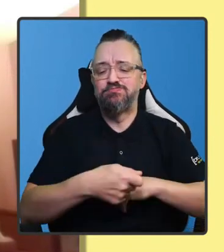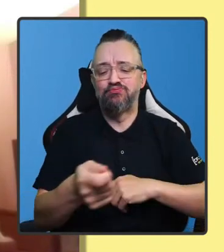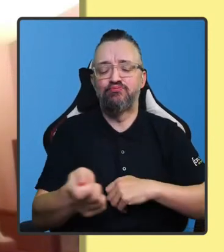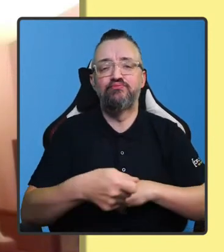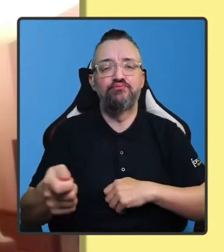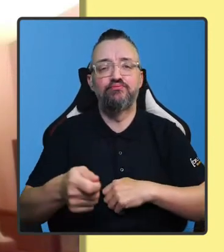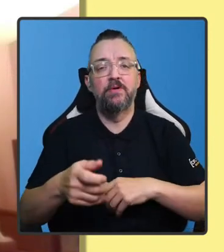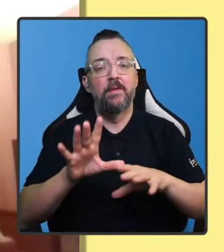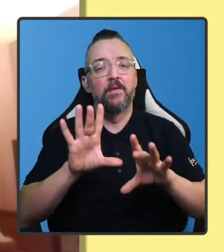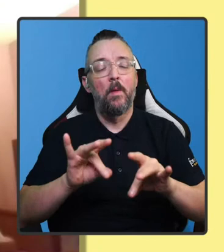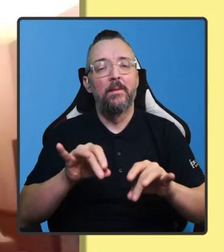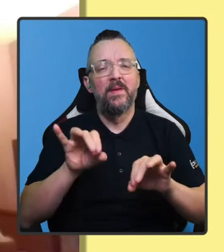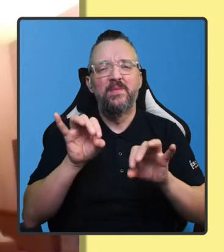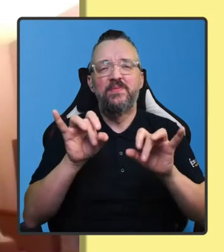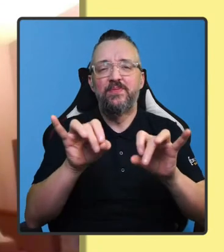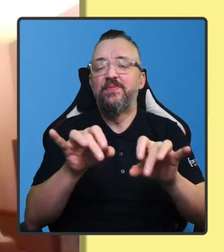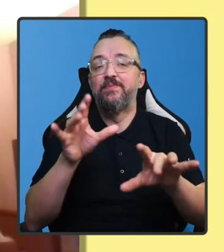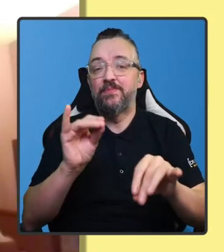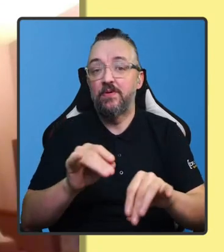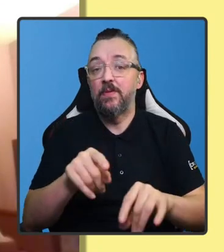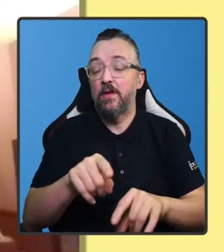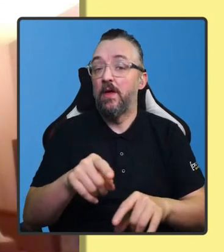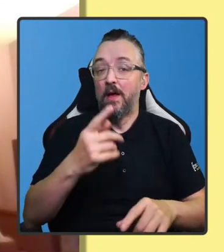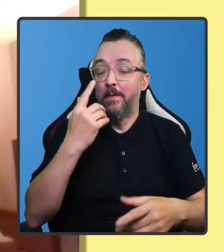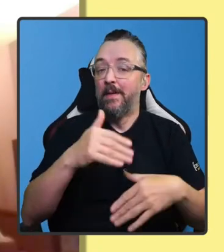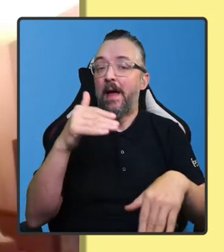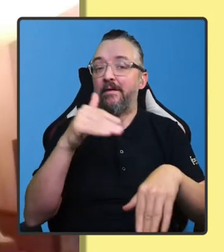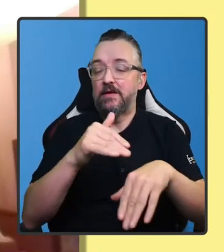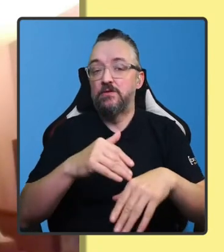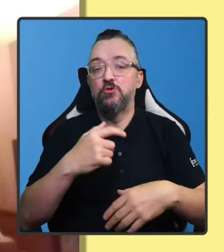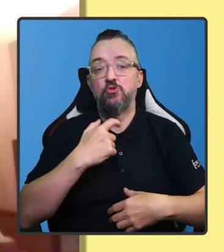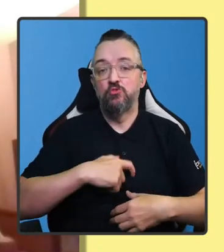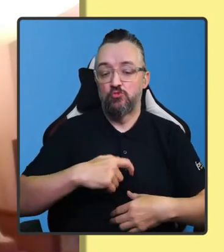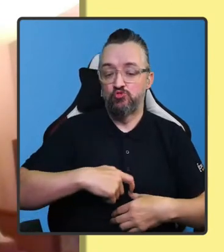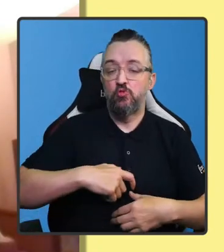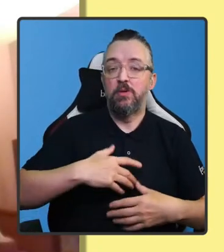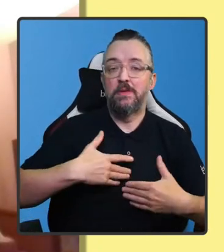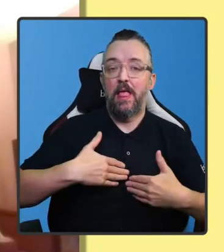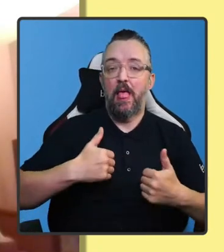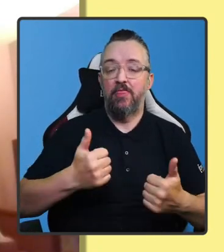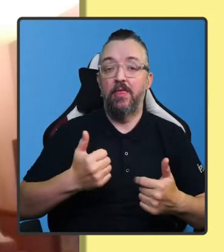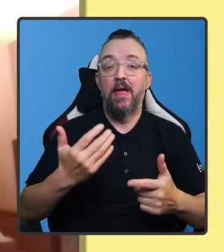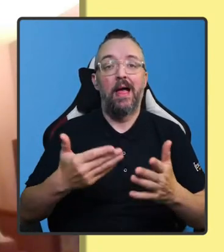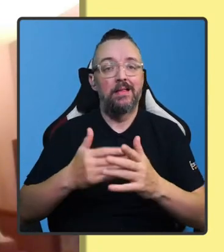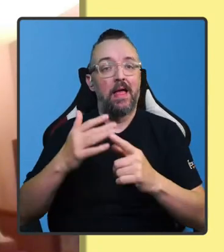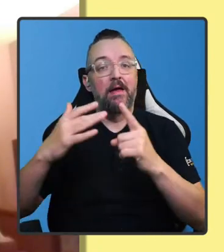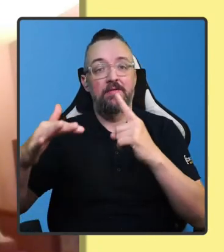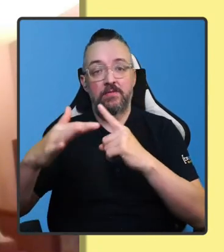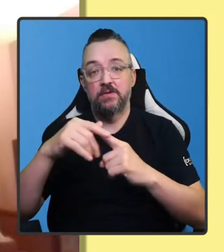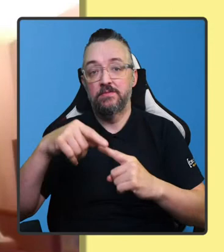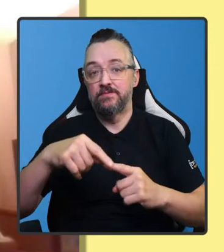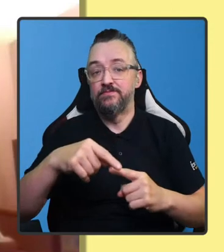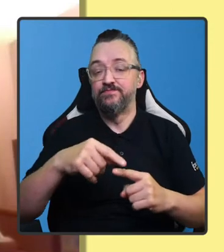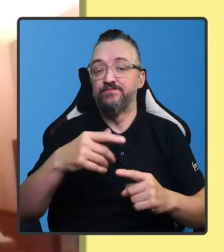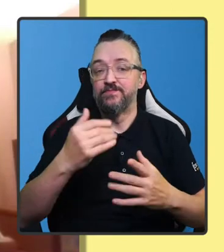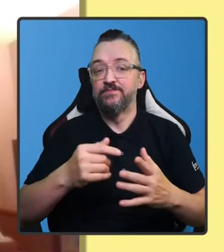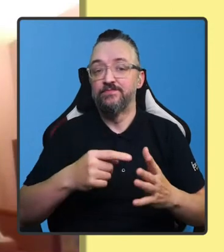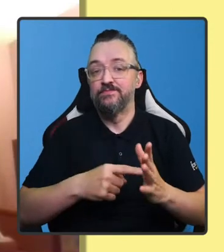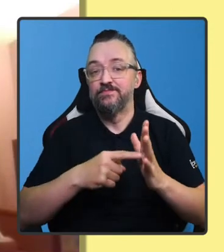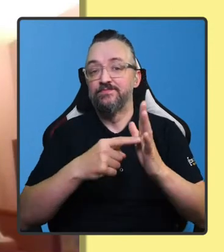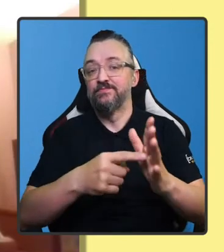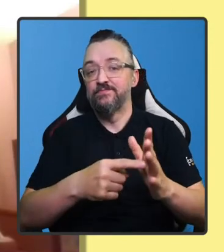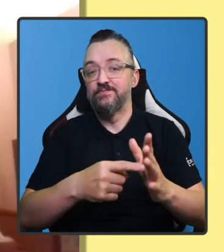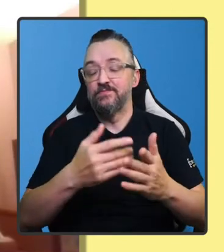long-lasting impact to both human health and the environment. This motion as well, friends, serves as a